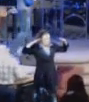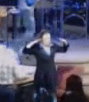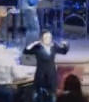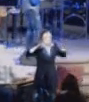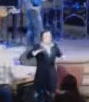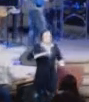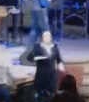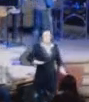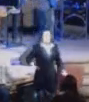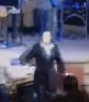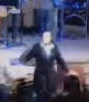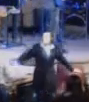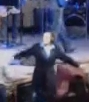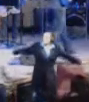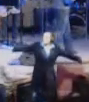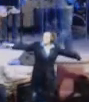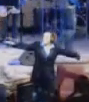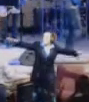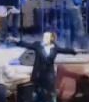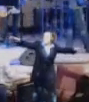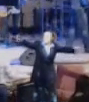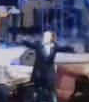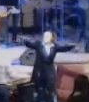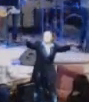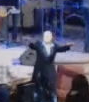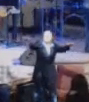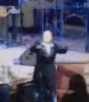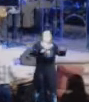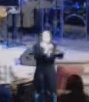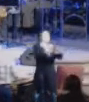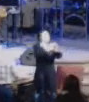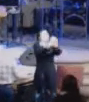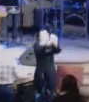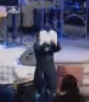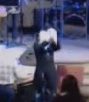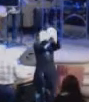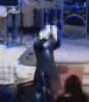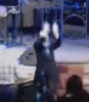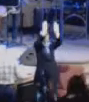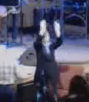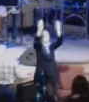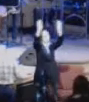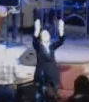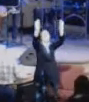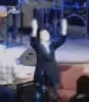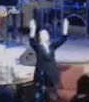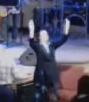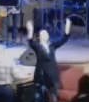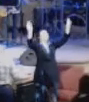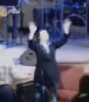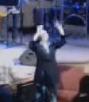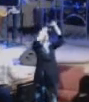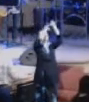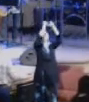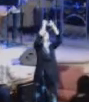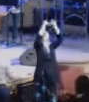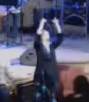rain. Let it rain. Let it rain. Let it rain. Open the floodgates